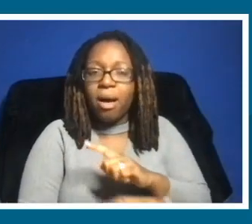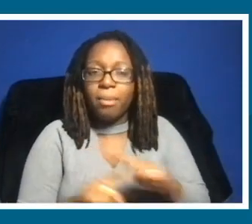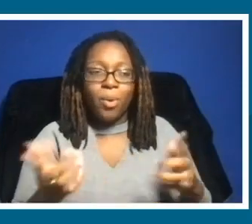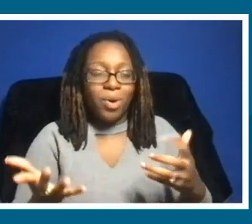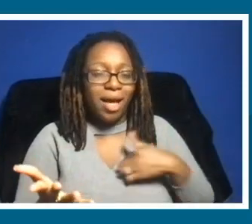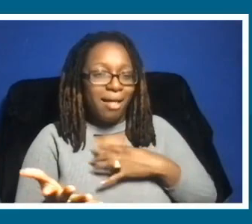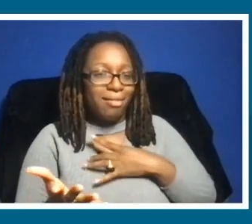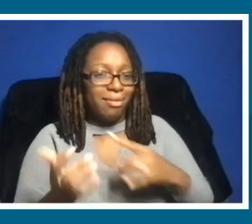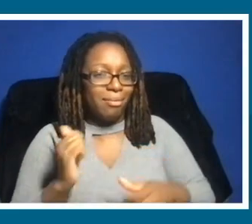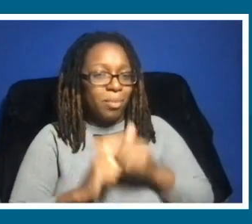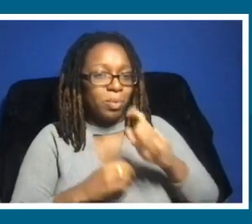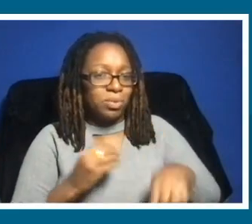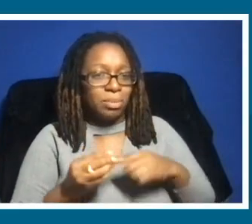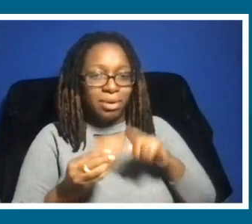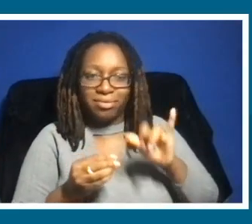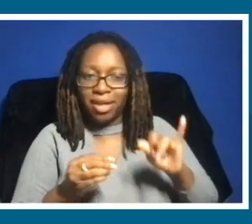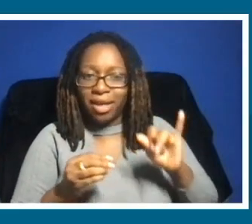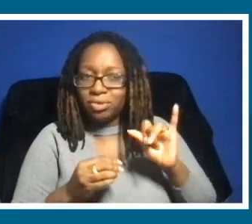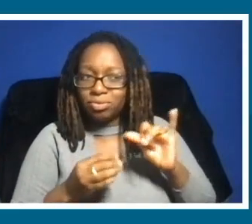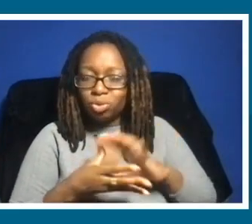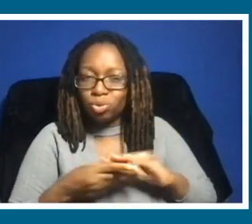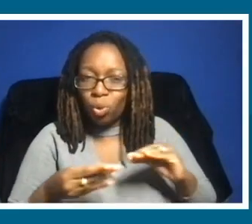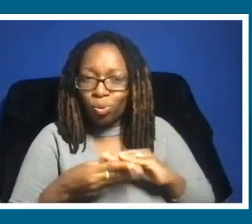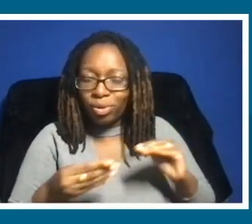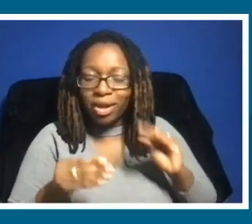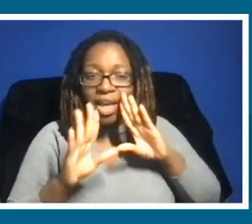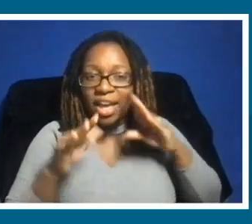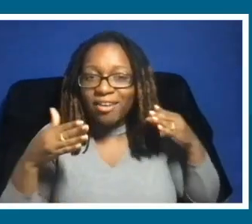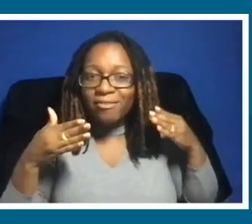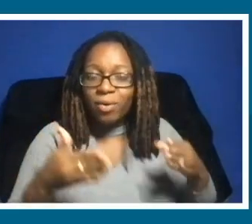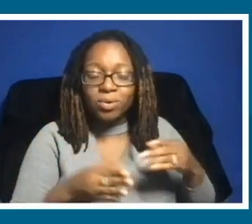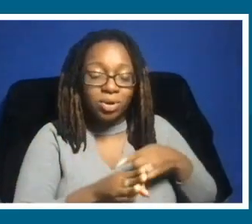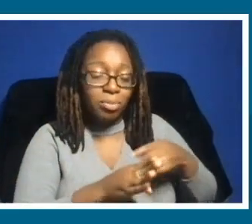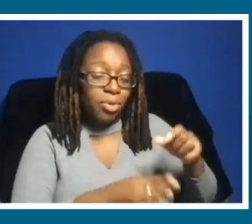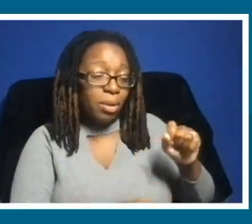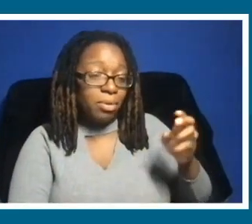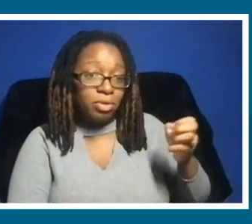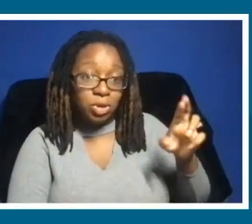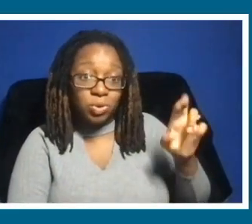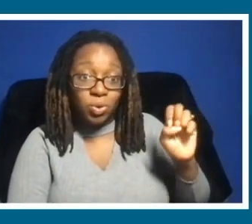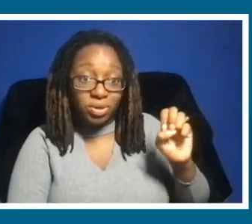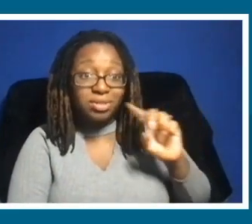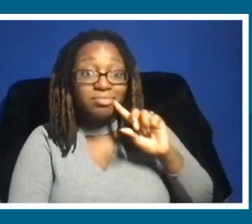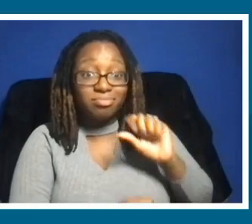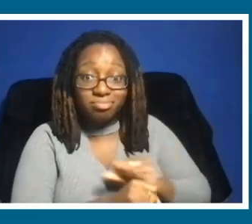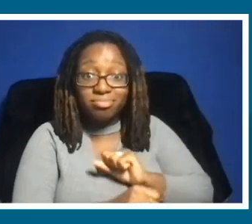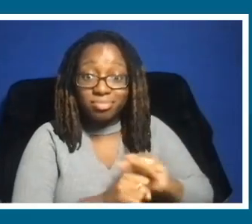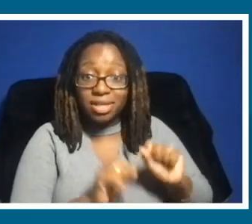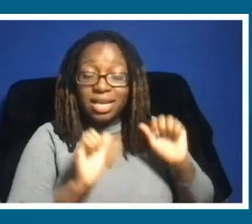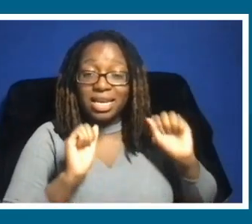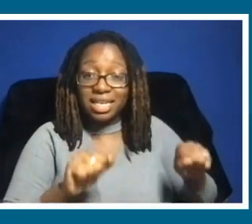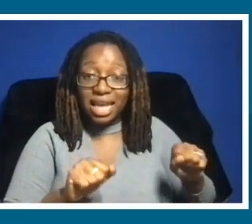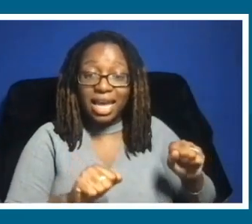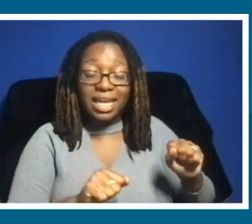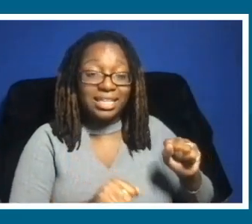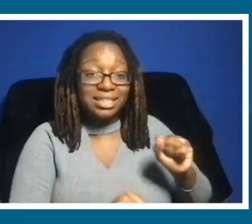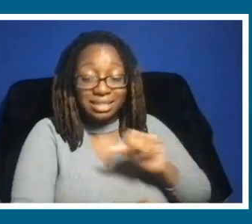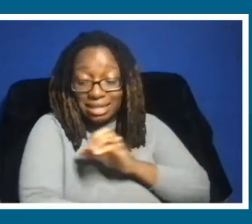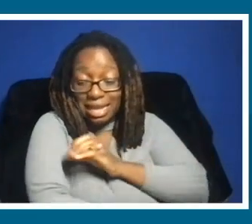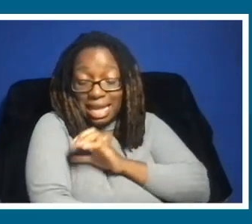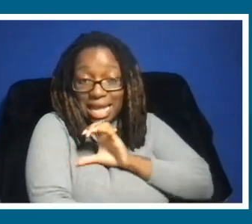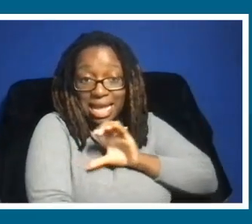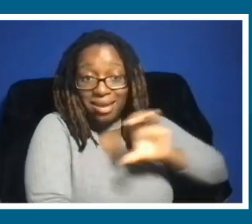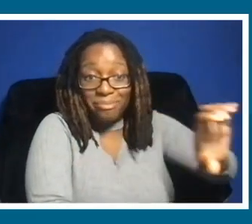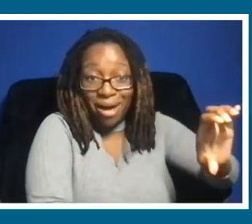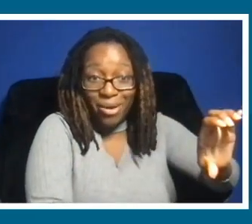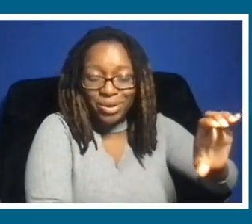is that it really focuses on how primary sources can empower, right? I just love it. Yay.